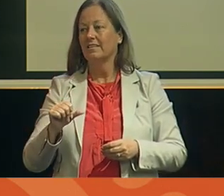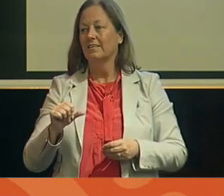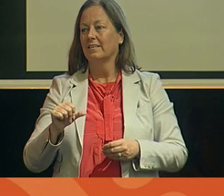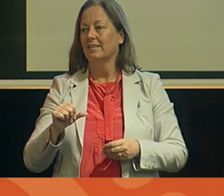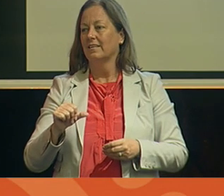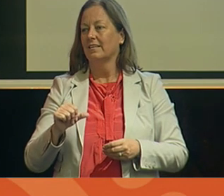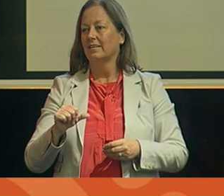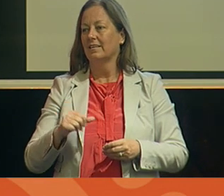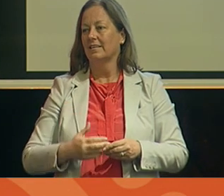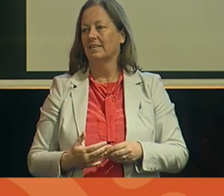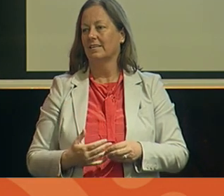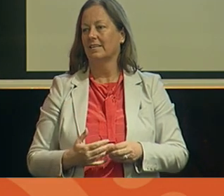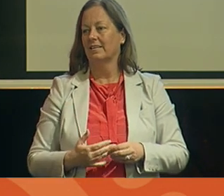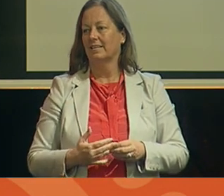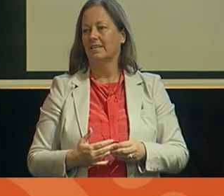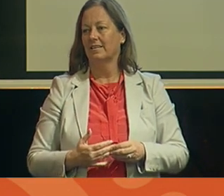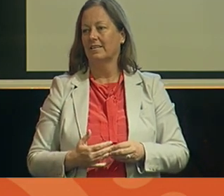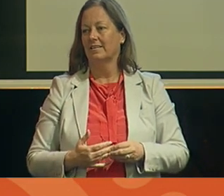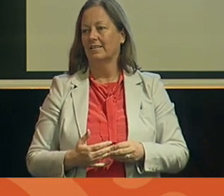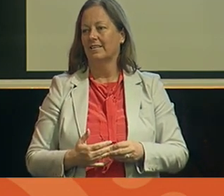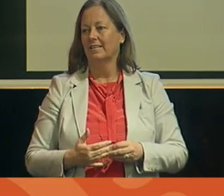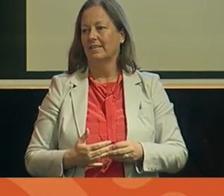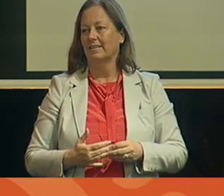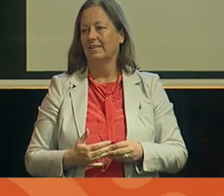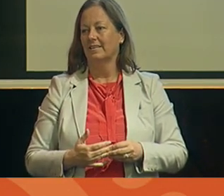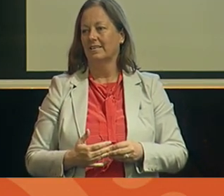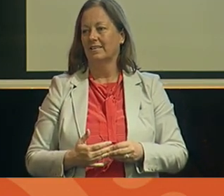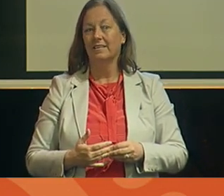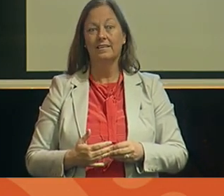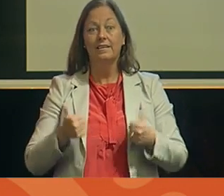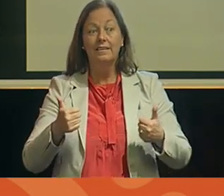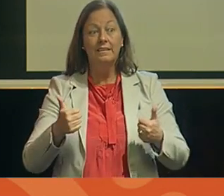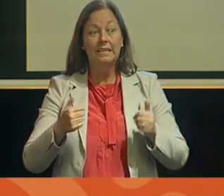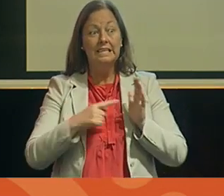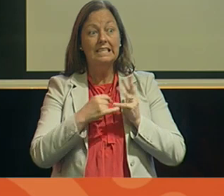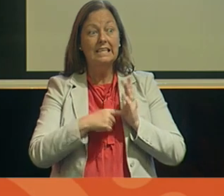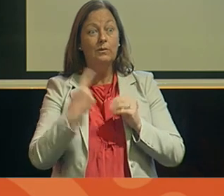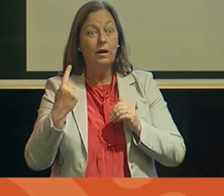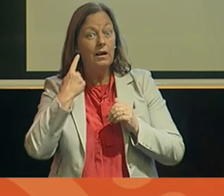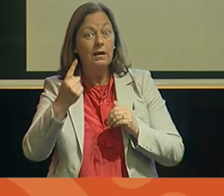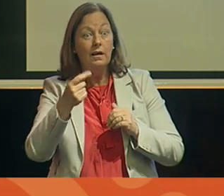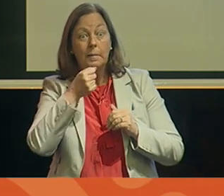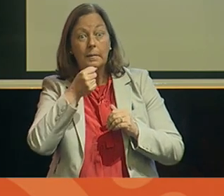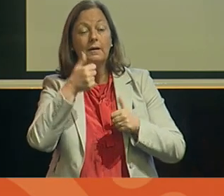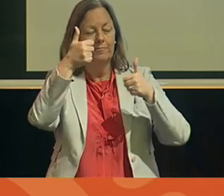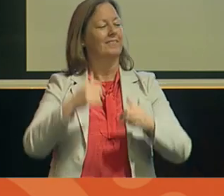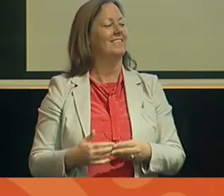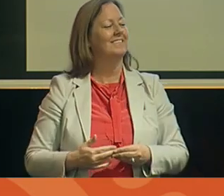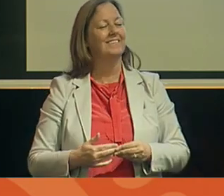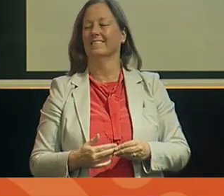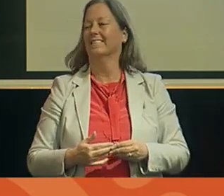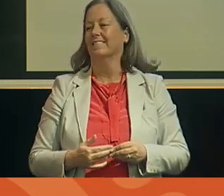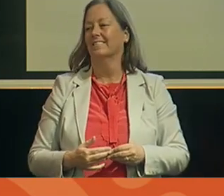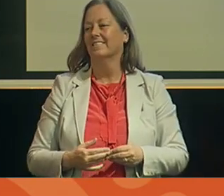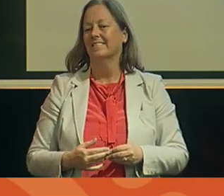No. Okay. Testing one? Good, okay. So yes,